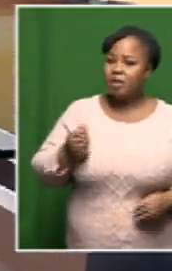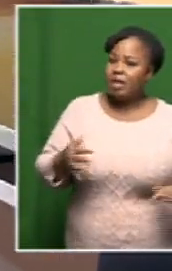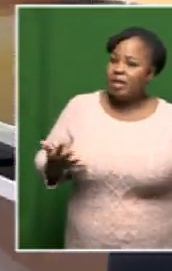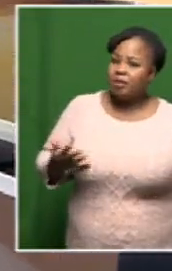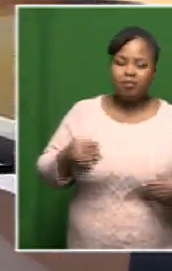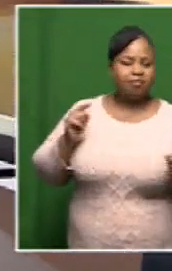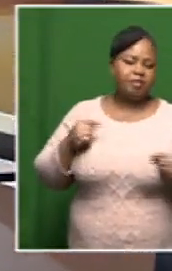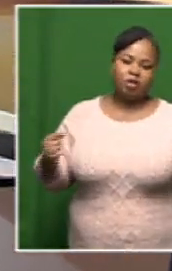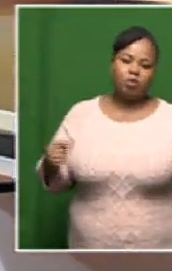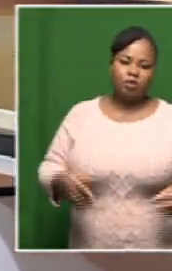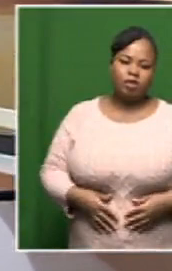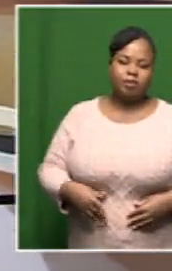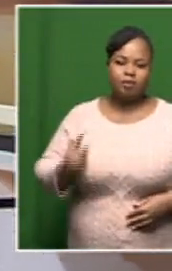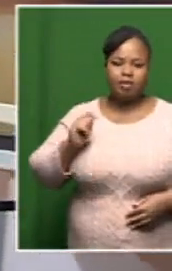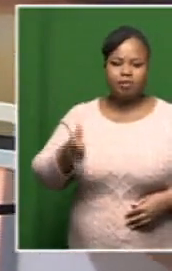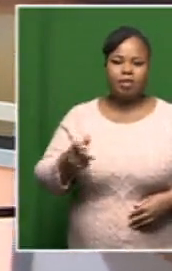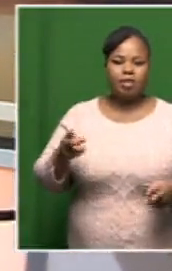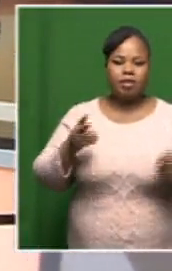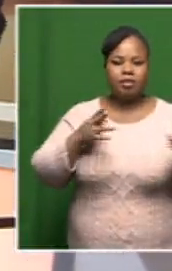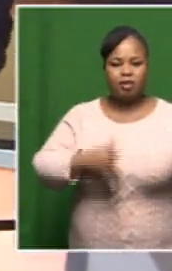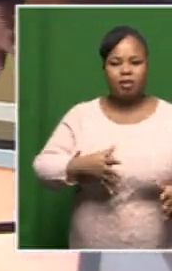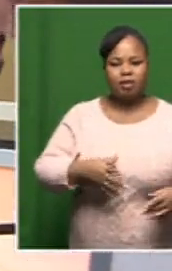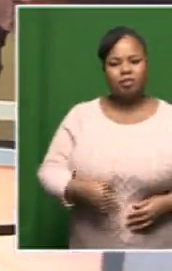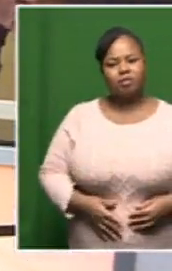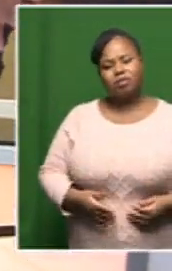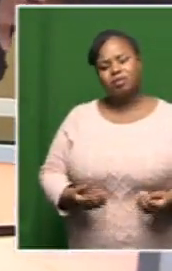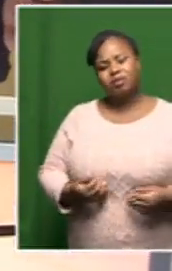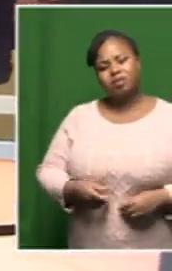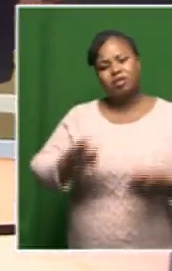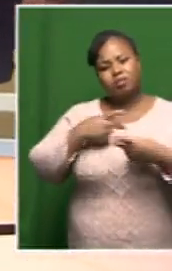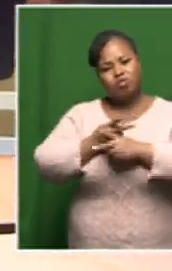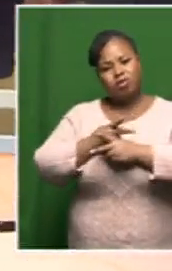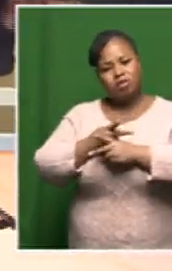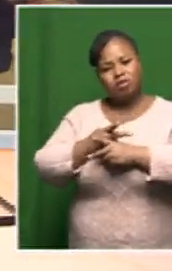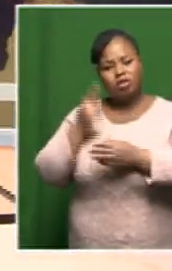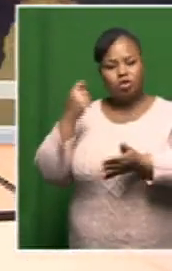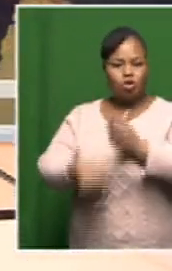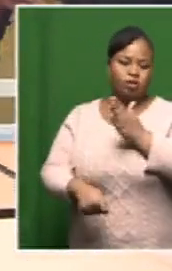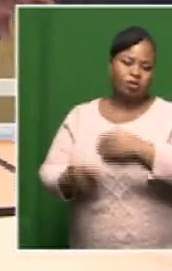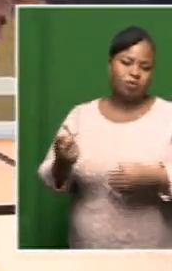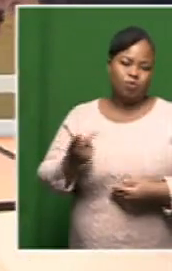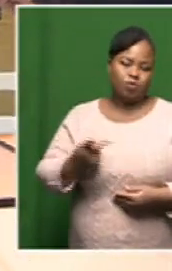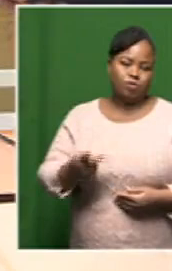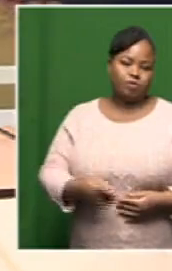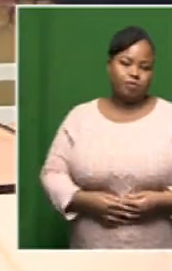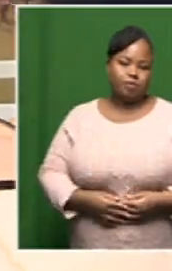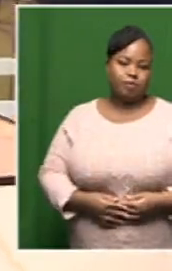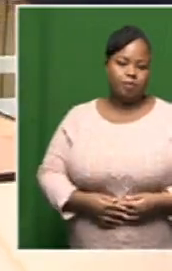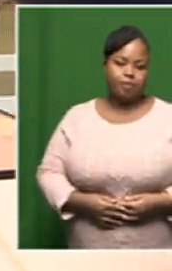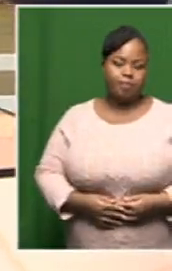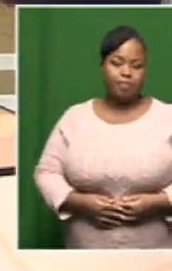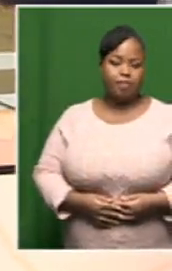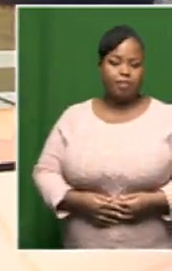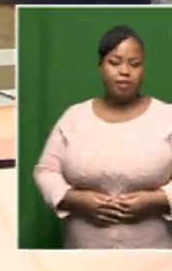I can't do it. I need to pay the editor. I need to, so there's a production cost of it. So